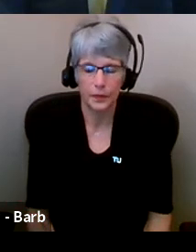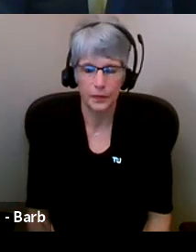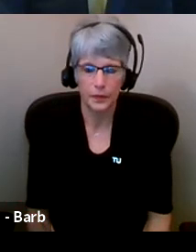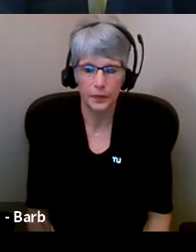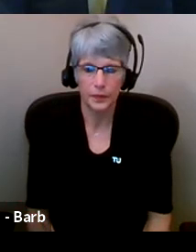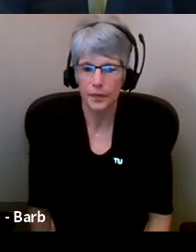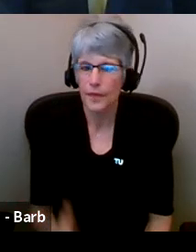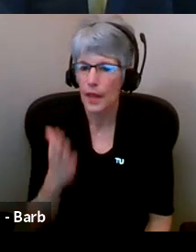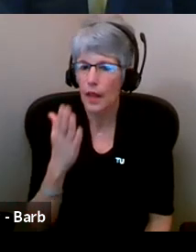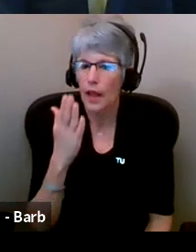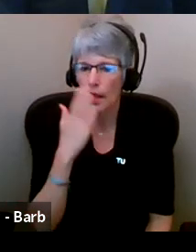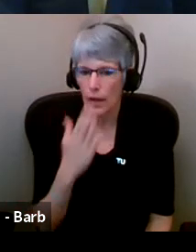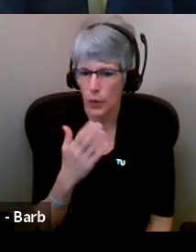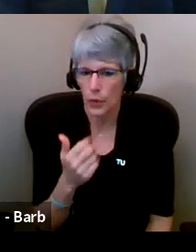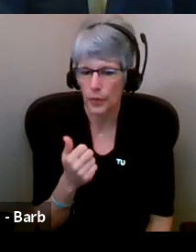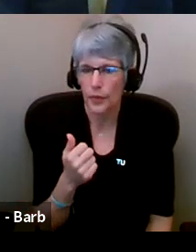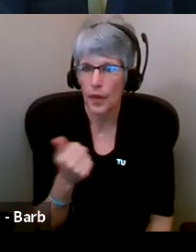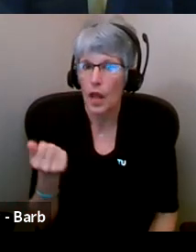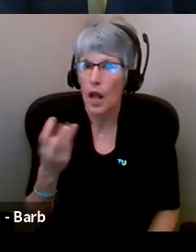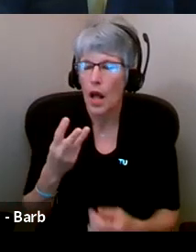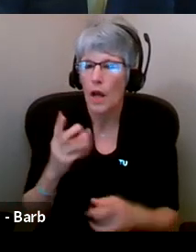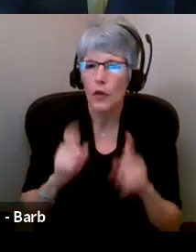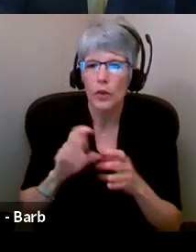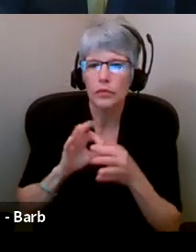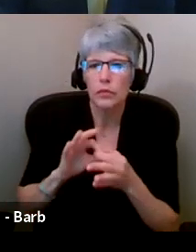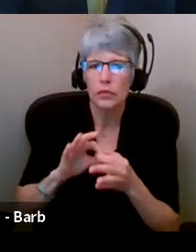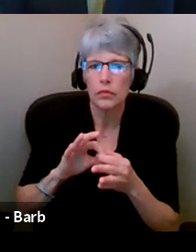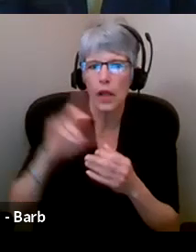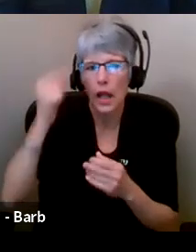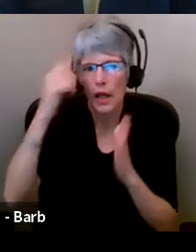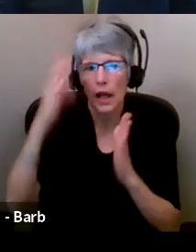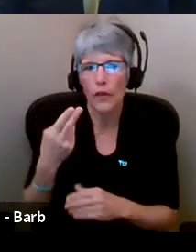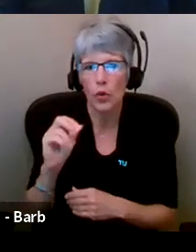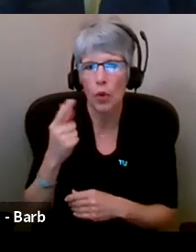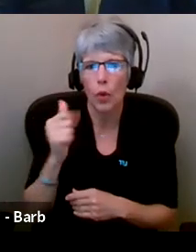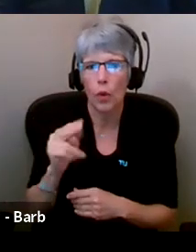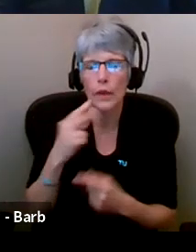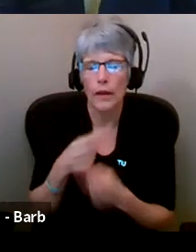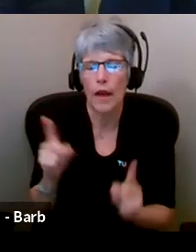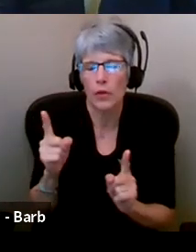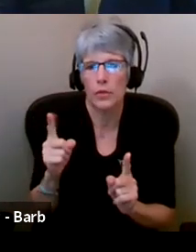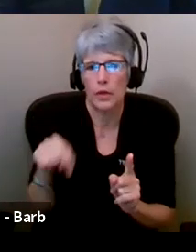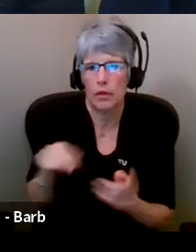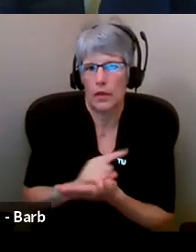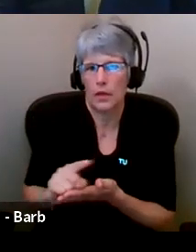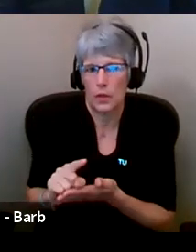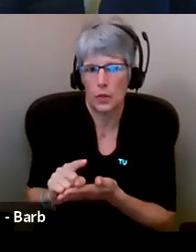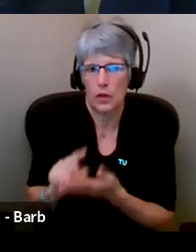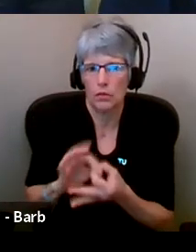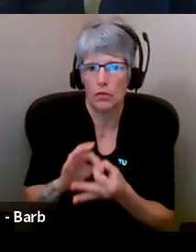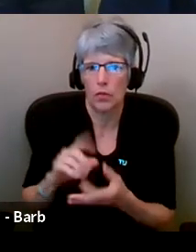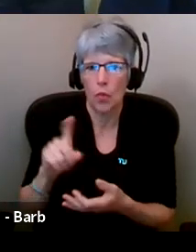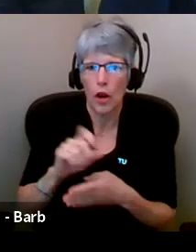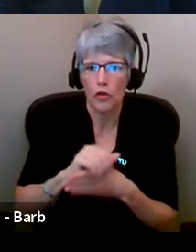Thank you. Have a couple questions in regards to Governor Hogan's announcement earlier this week in regards to the